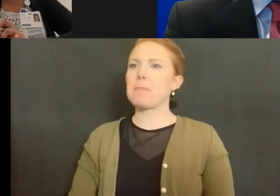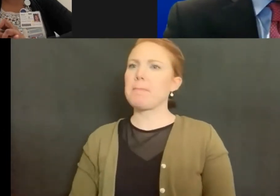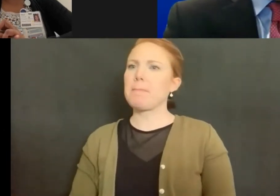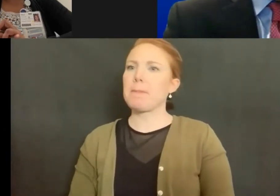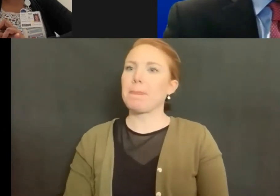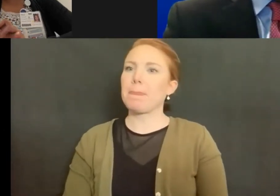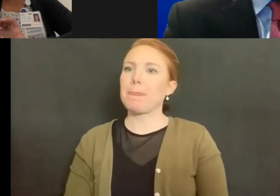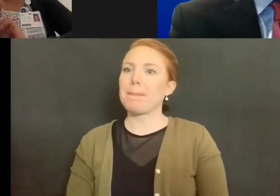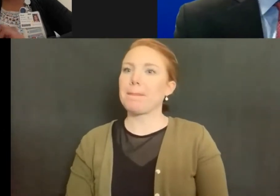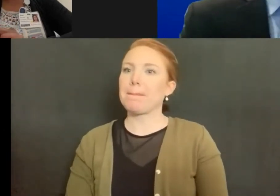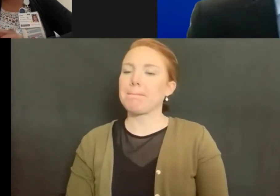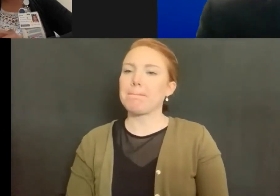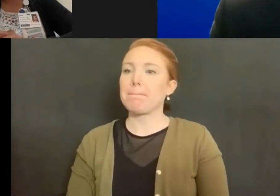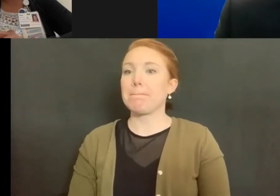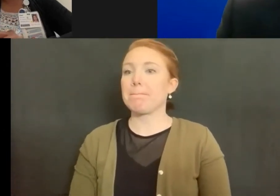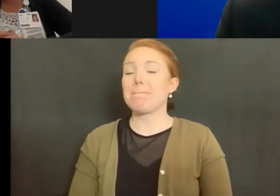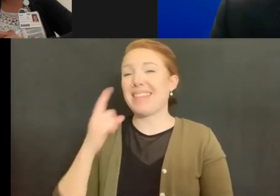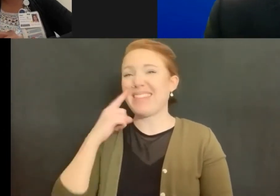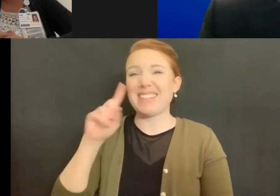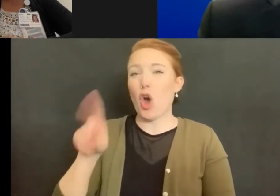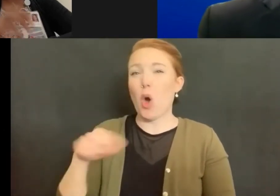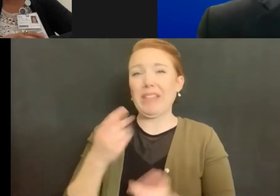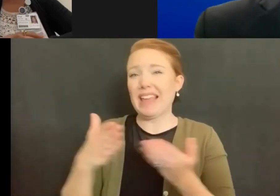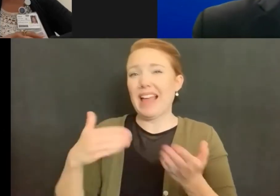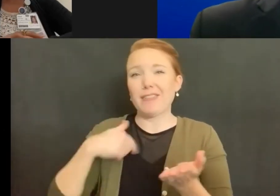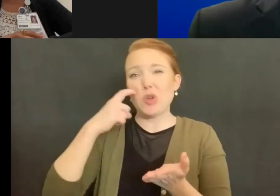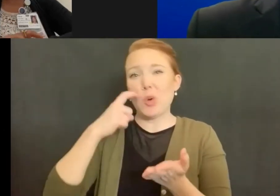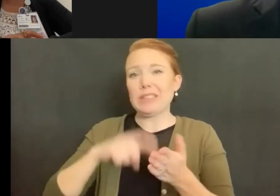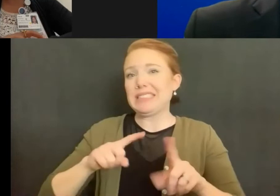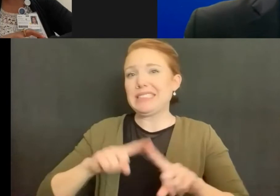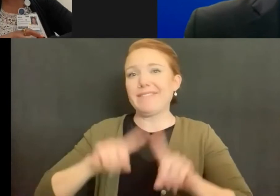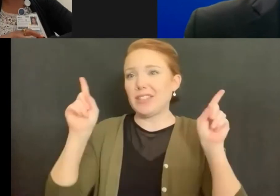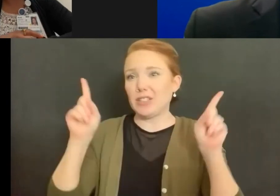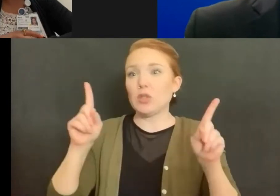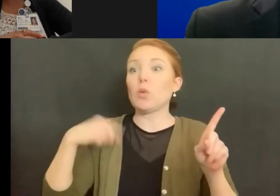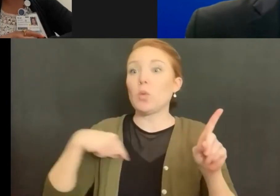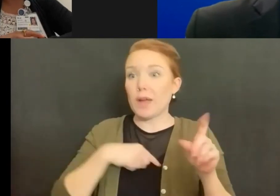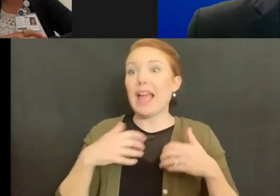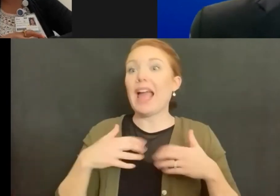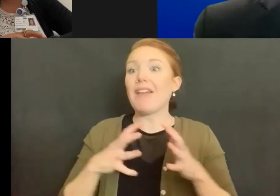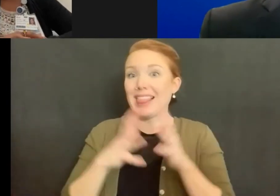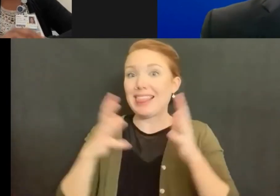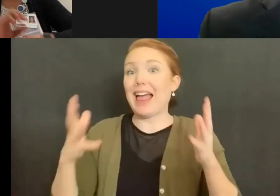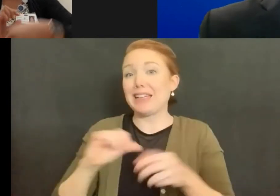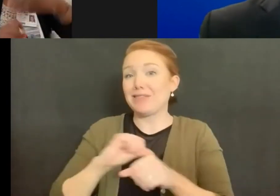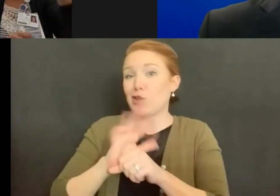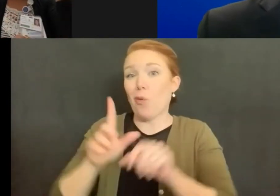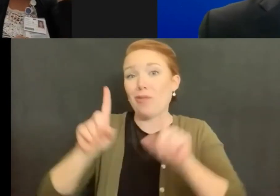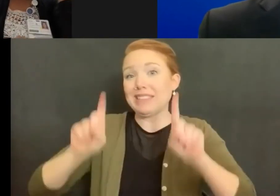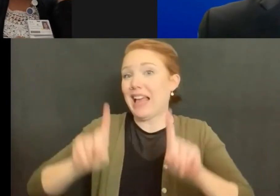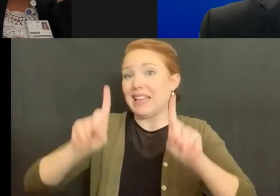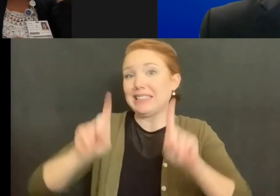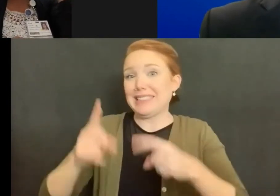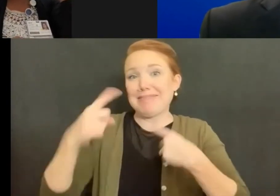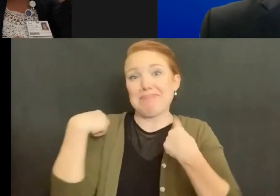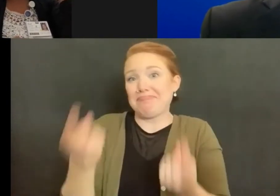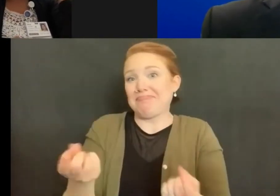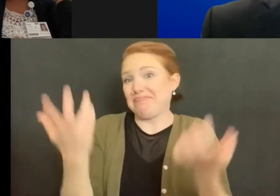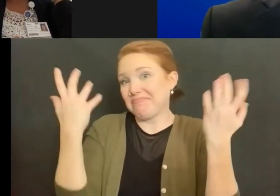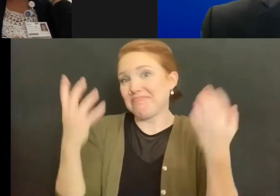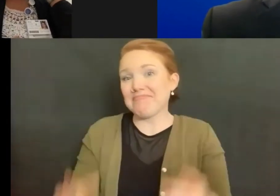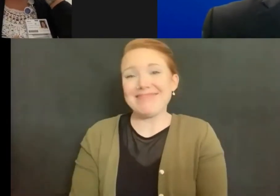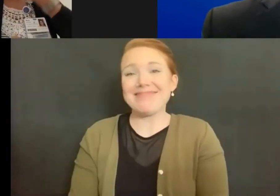I think the only thing I noticed different is we are getting lots of COVID testing. Yes, that would be a